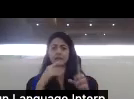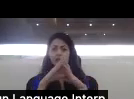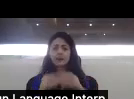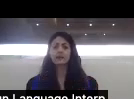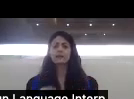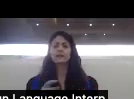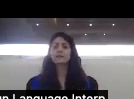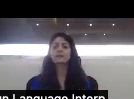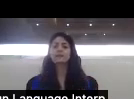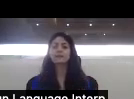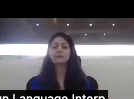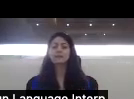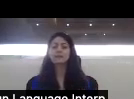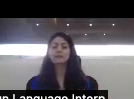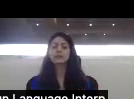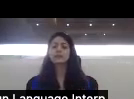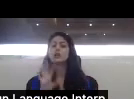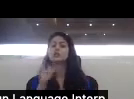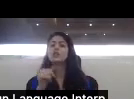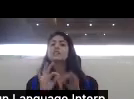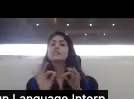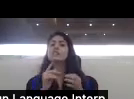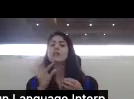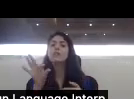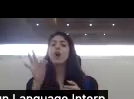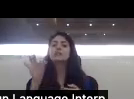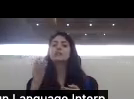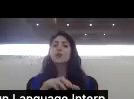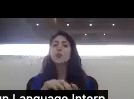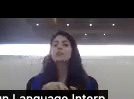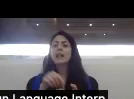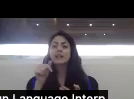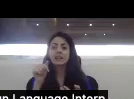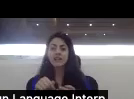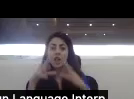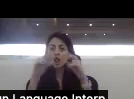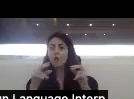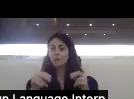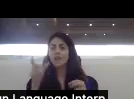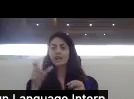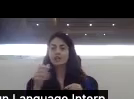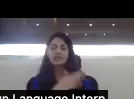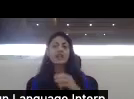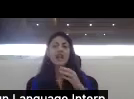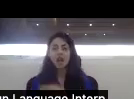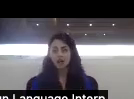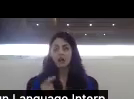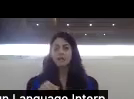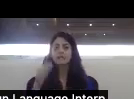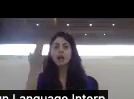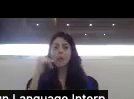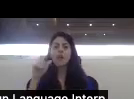about it, and I would like to perhaps invite all of us to see some elements